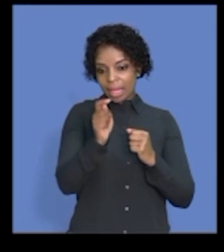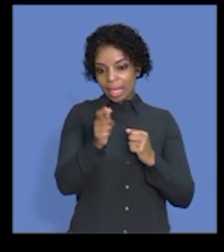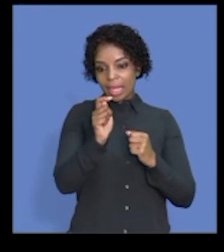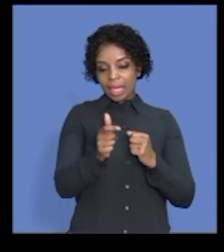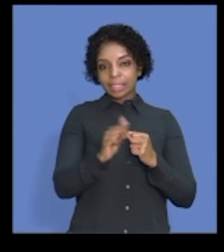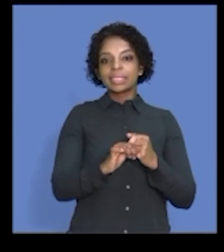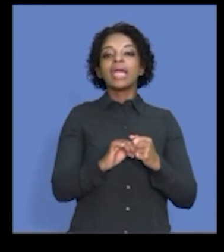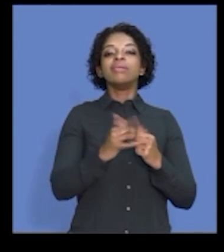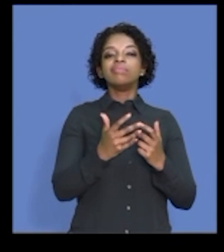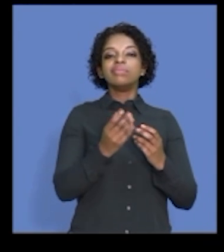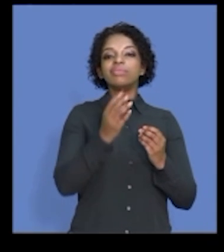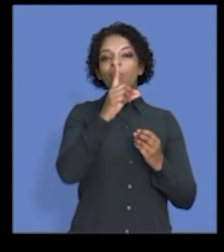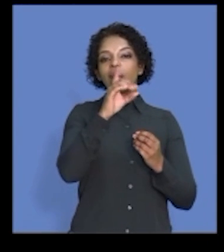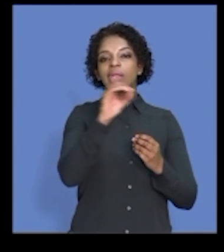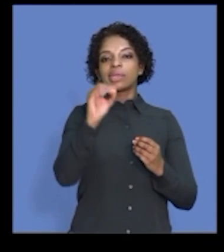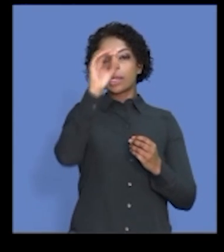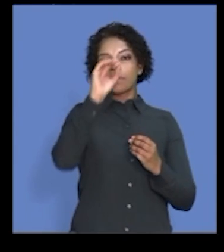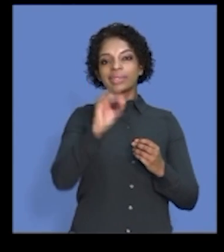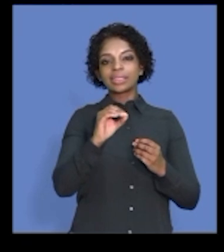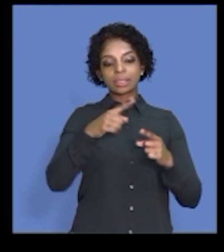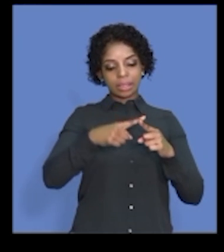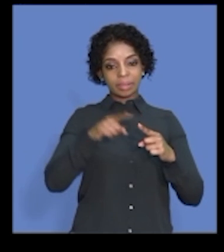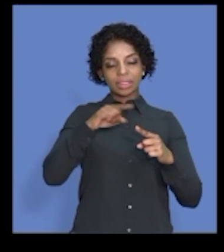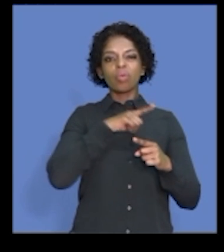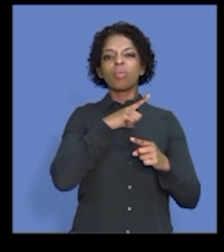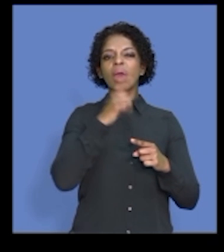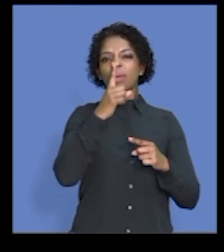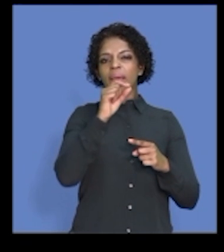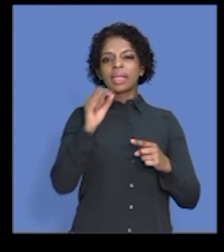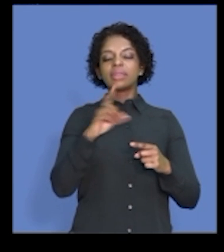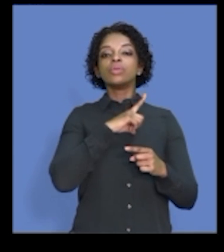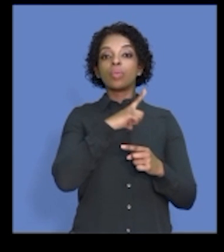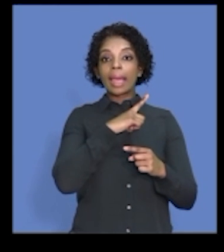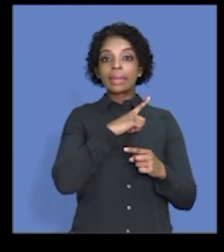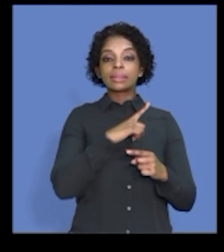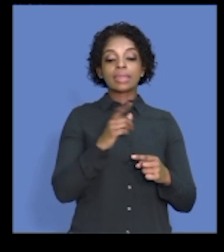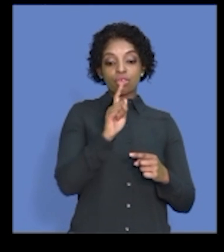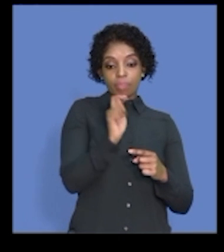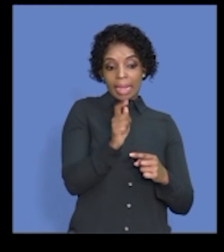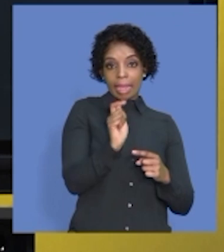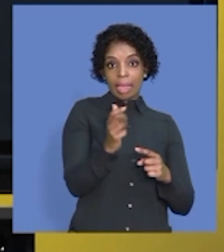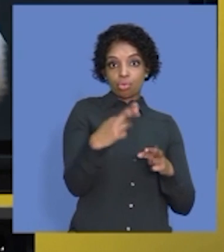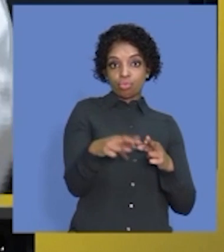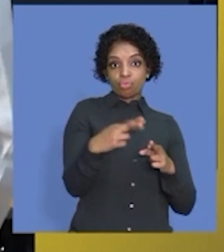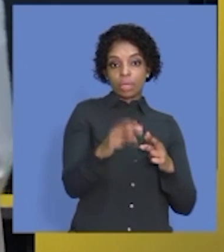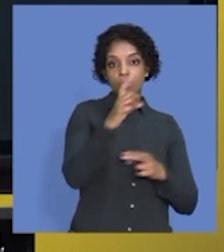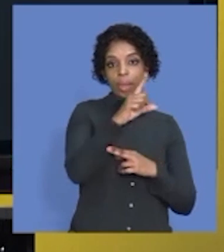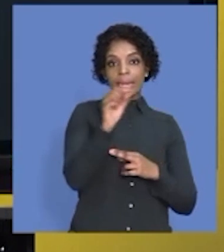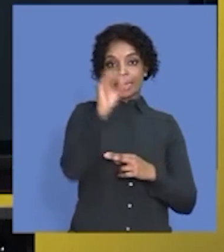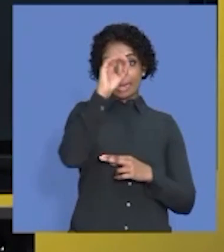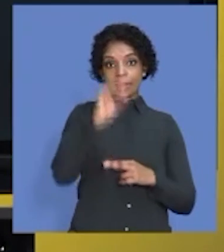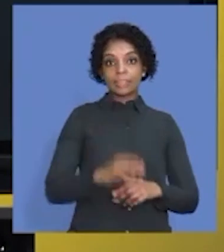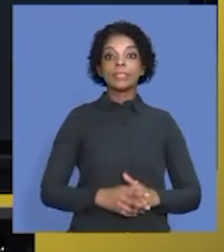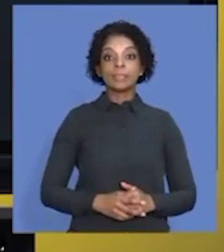July, times 100. Why 100? Because at that point your rent was 100%. So 7